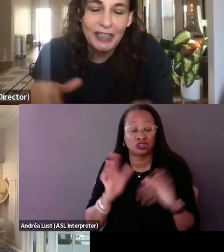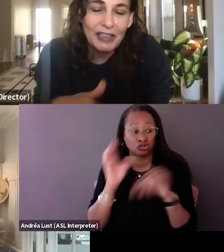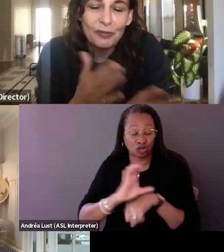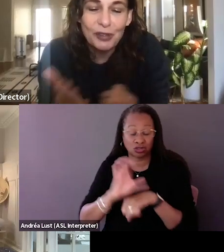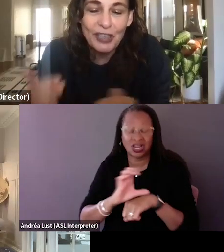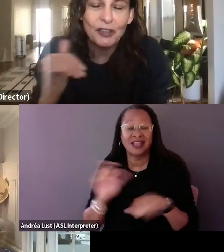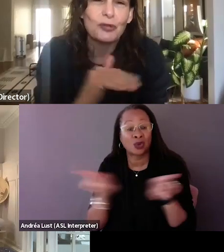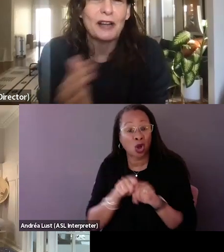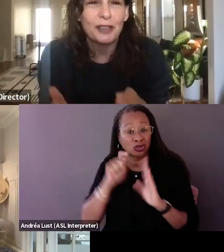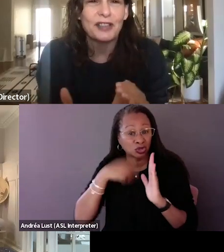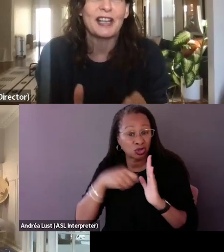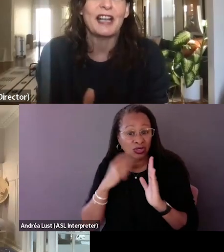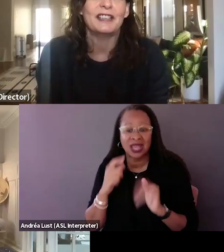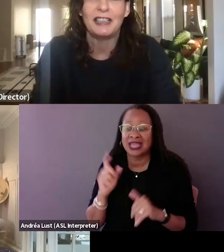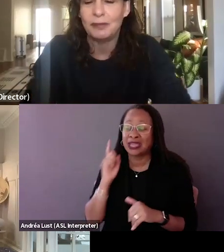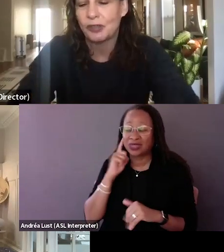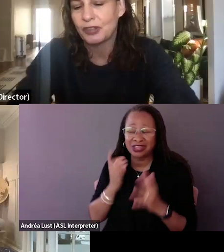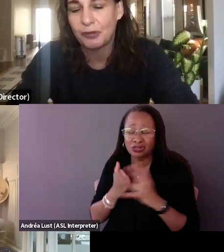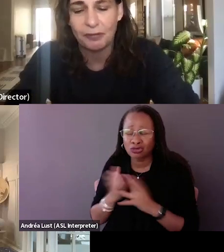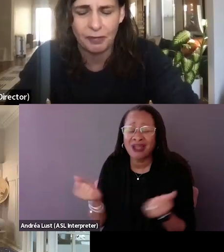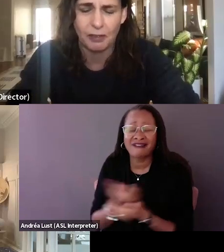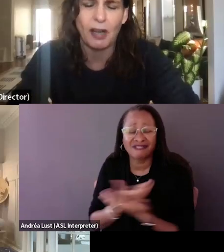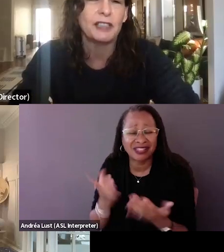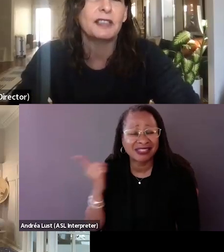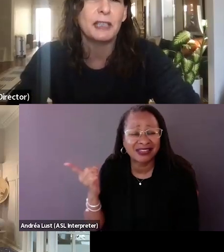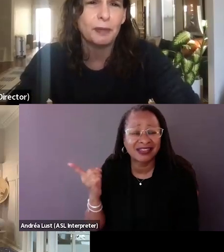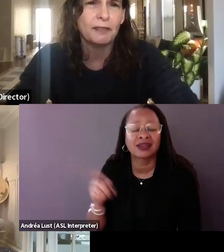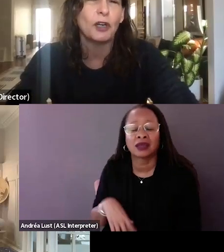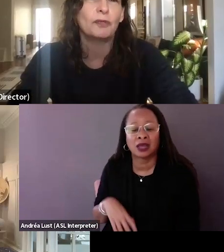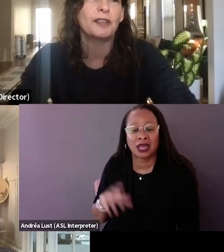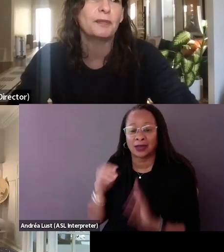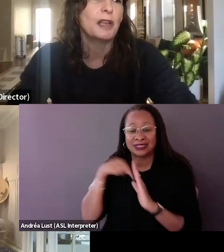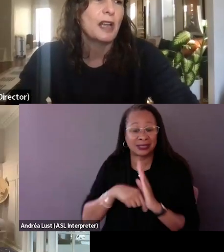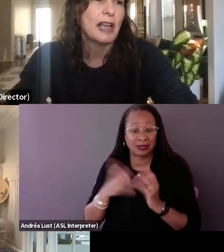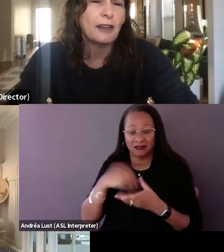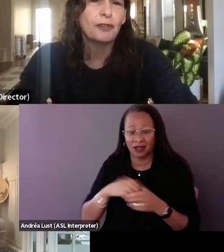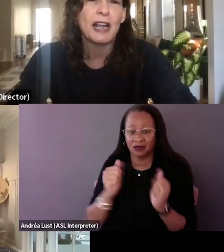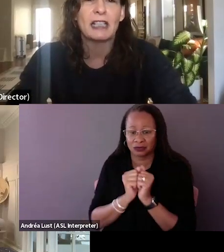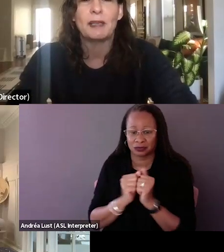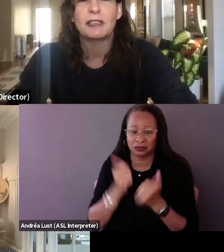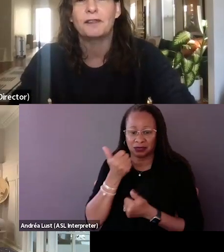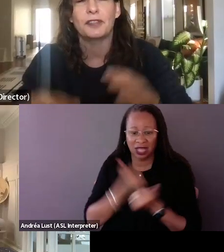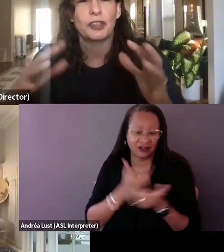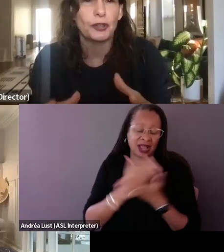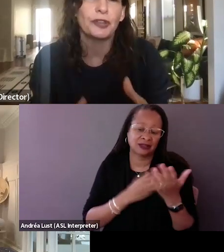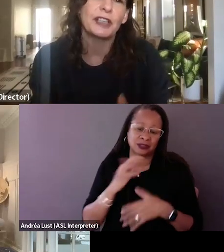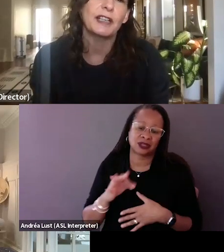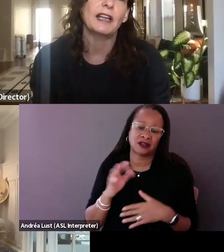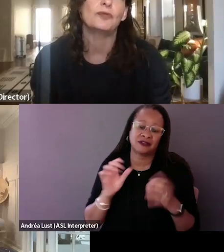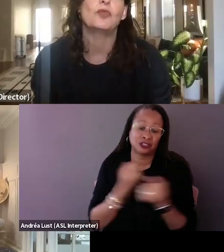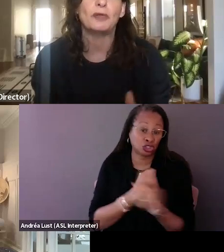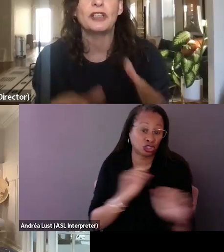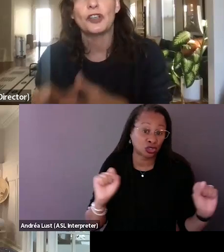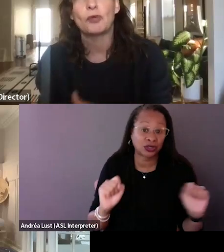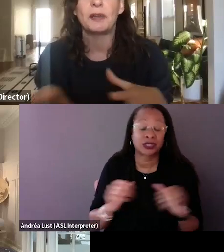you know, he would think through everything. And he was also, you know, obviously deeply involved with every aspect of